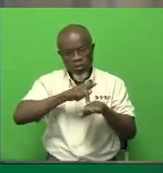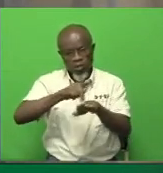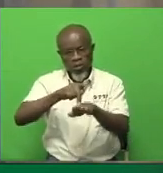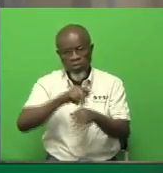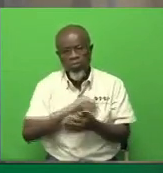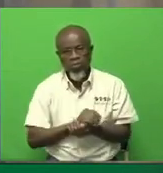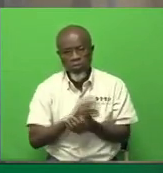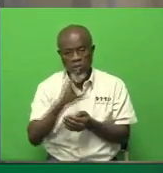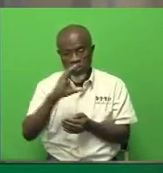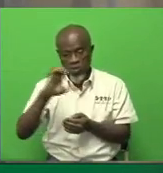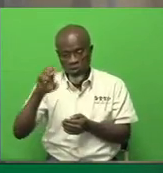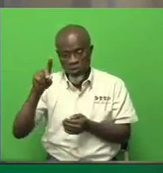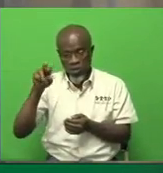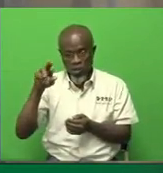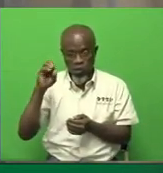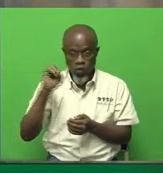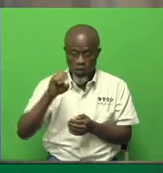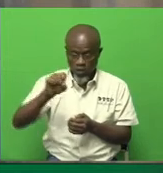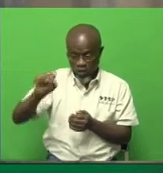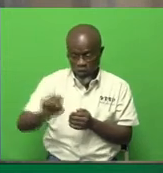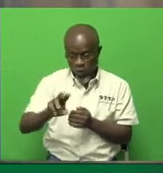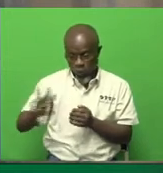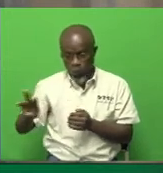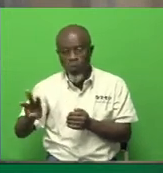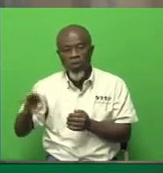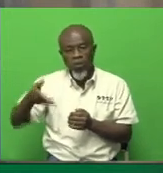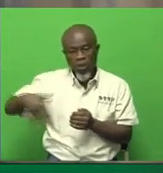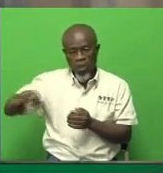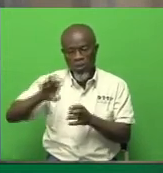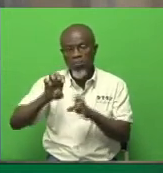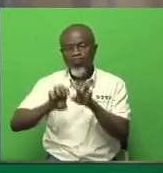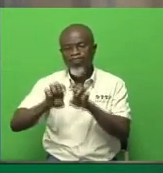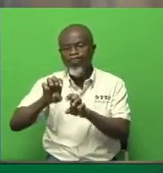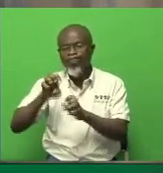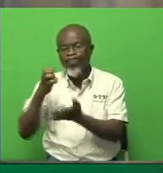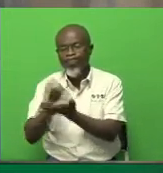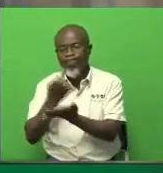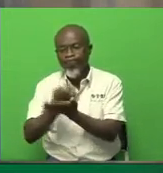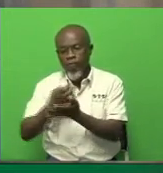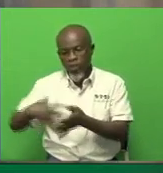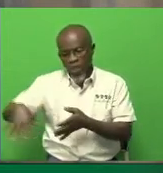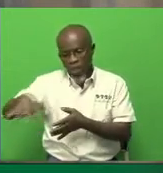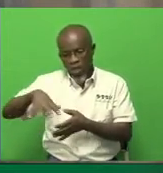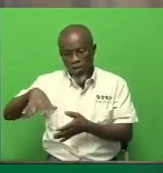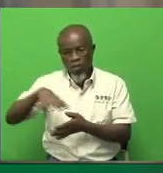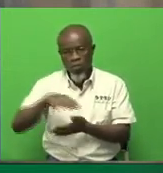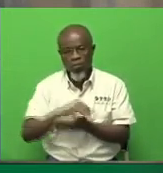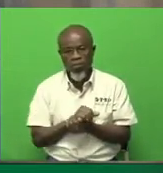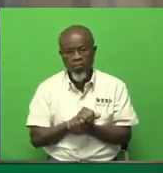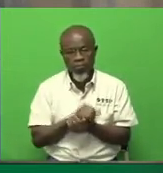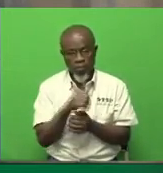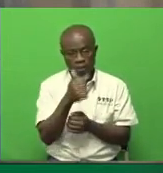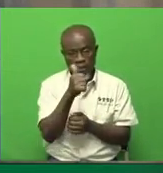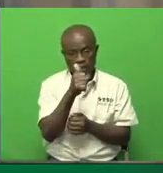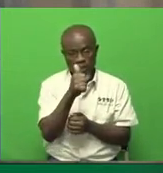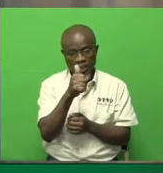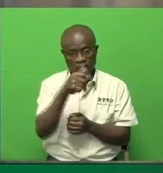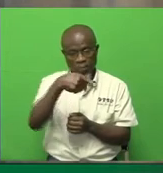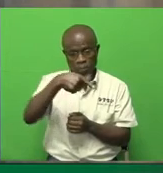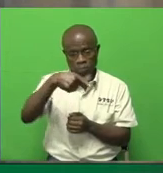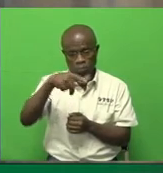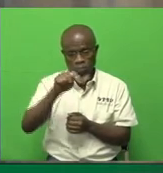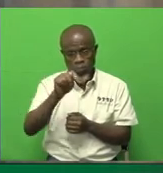smaruga Southwest Peninsula economic zone 10. Point Galley Hotel